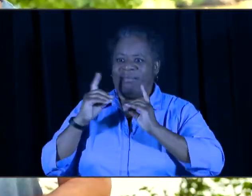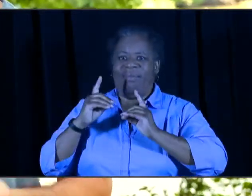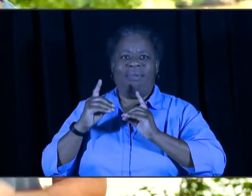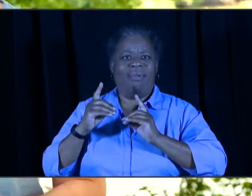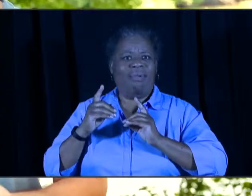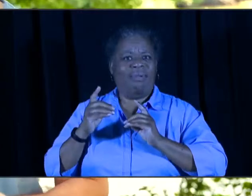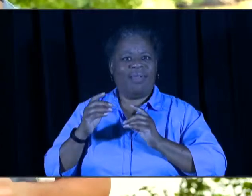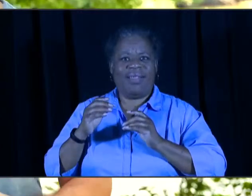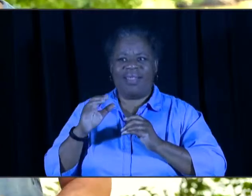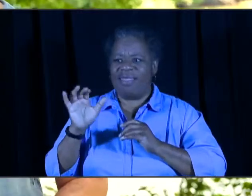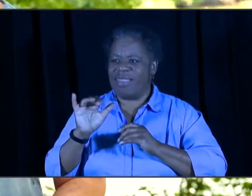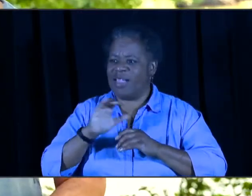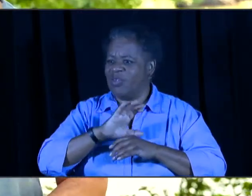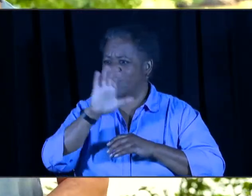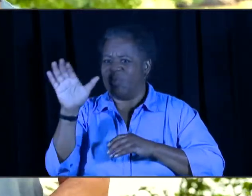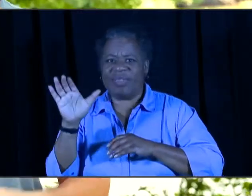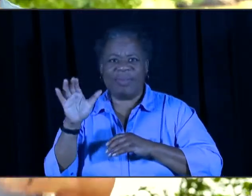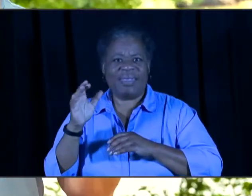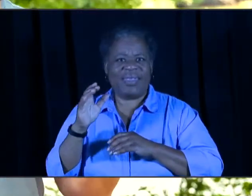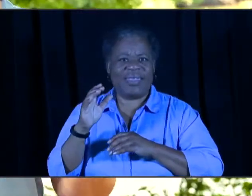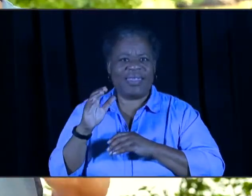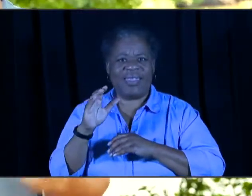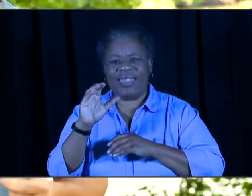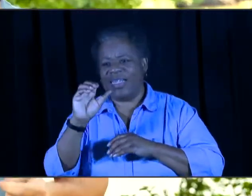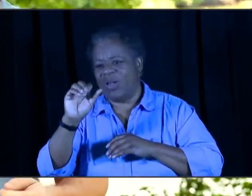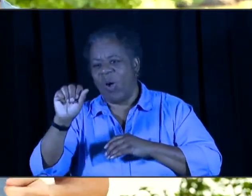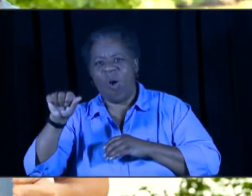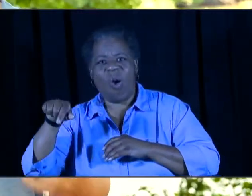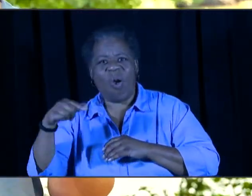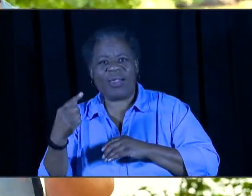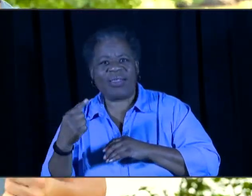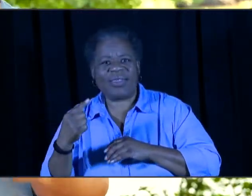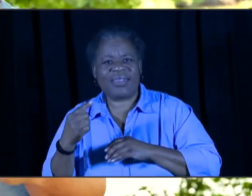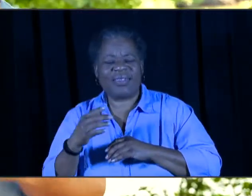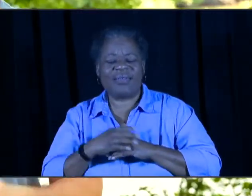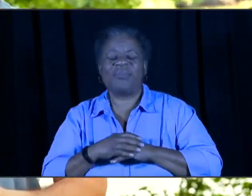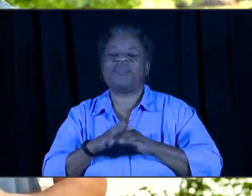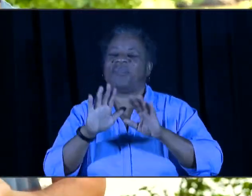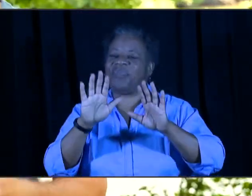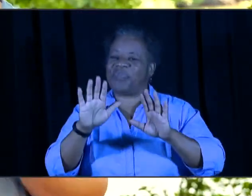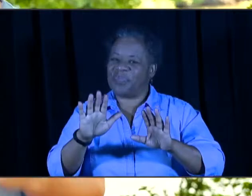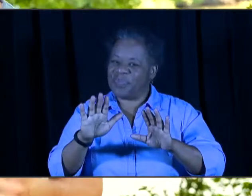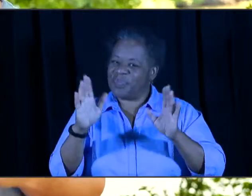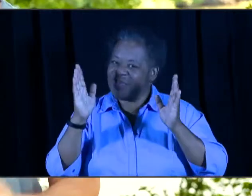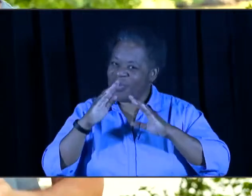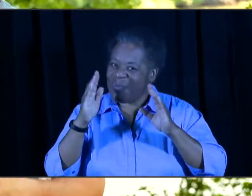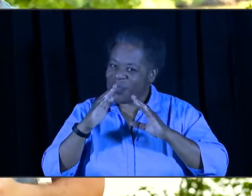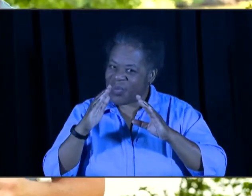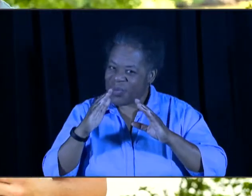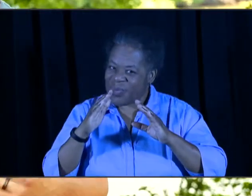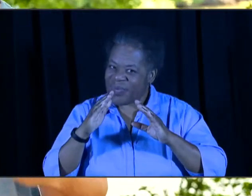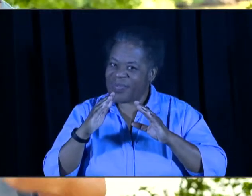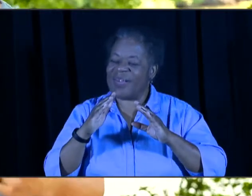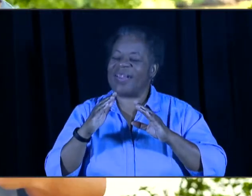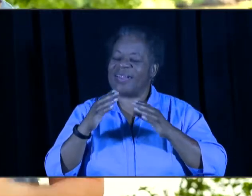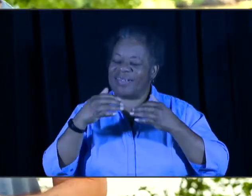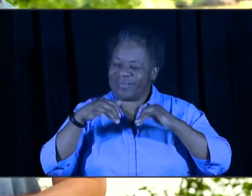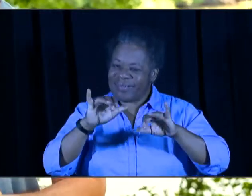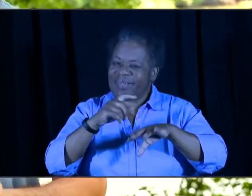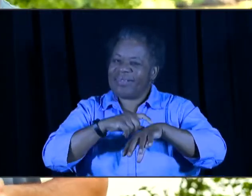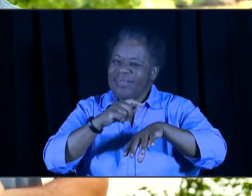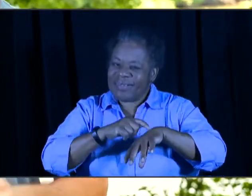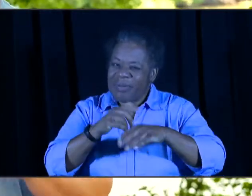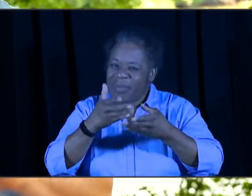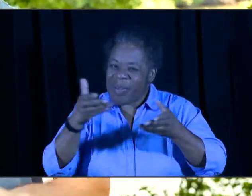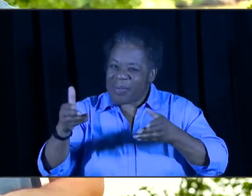seeing that really warmed my heart. Don't worry though, we are just about finished and we can still have time to get in those last